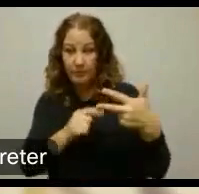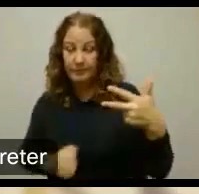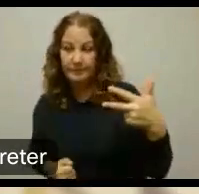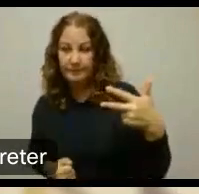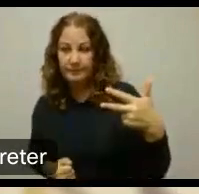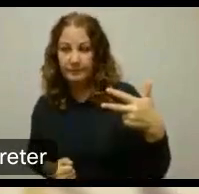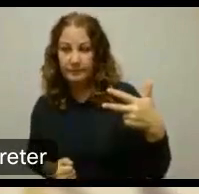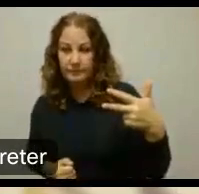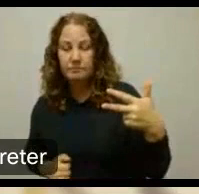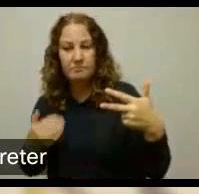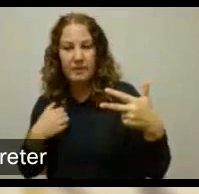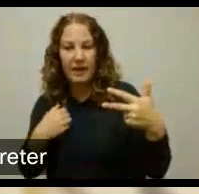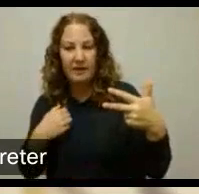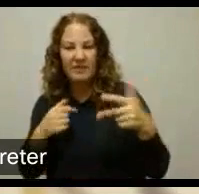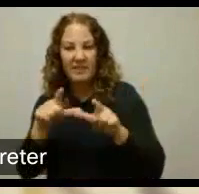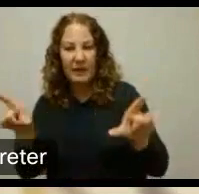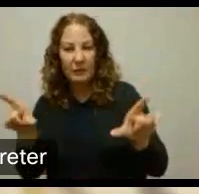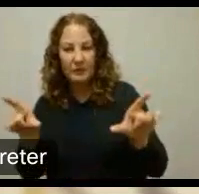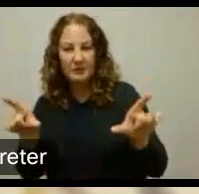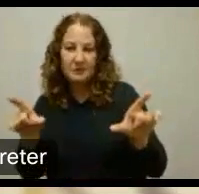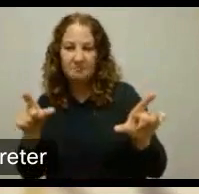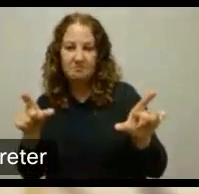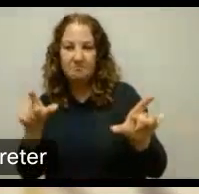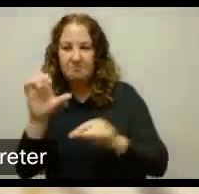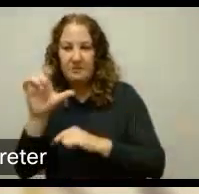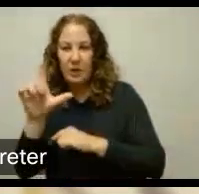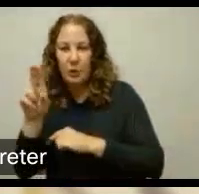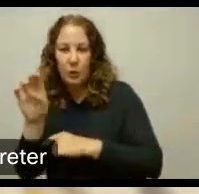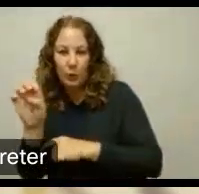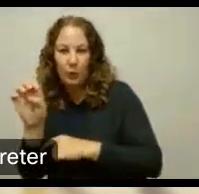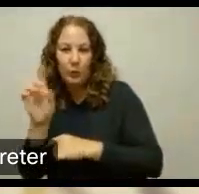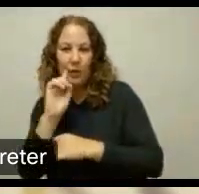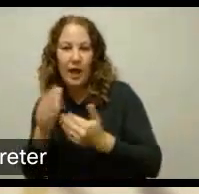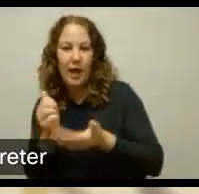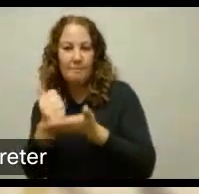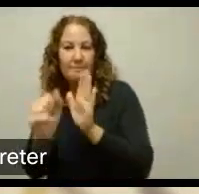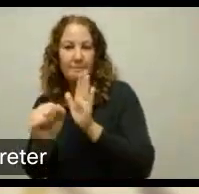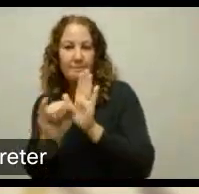There are some clues in the language that can help you identify them.